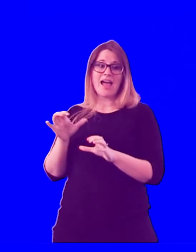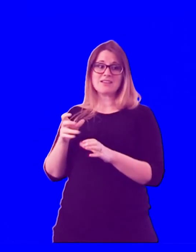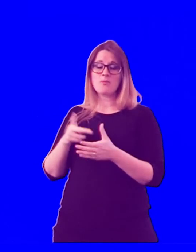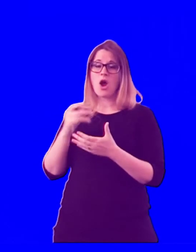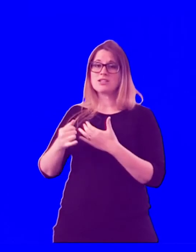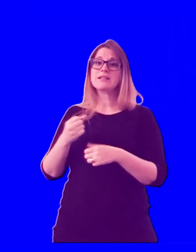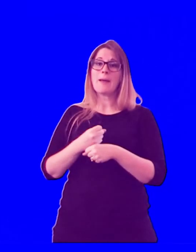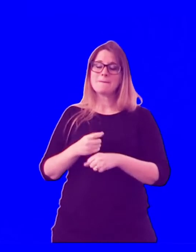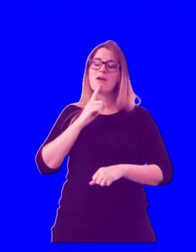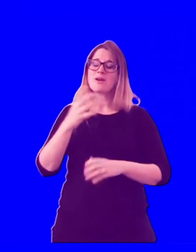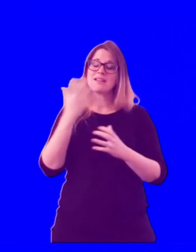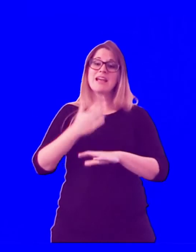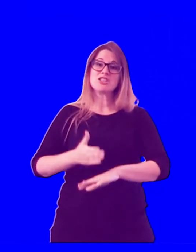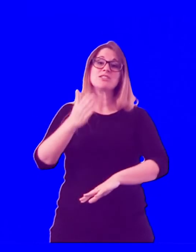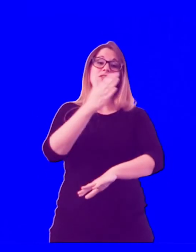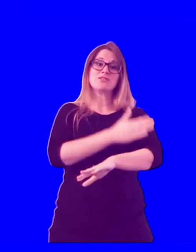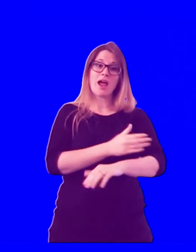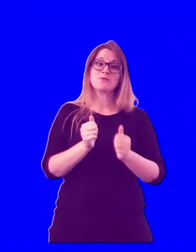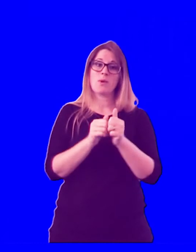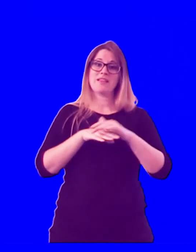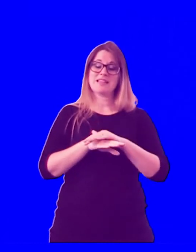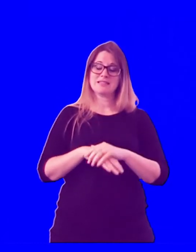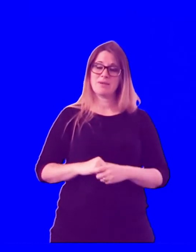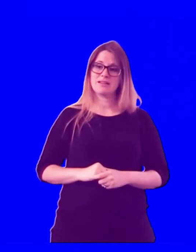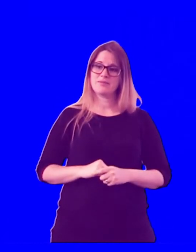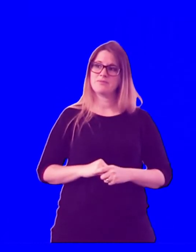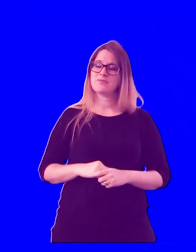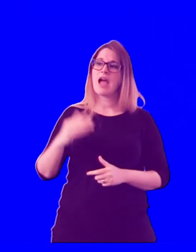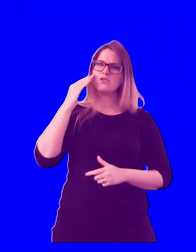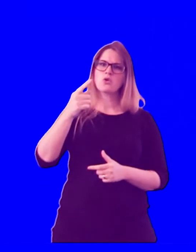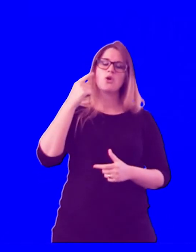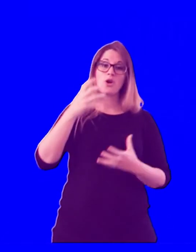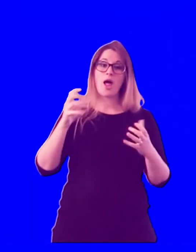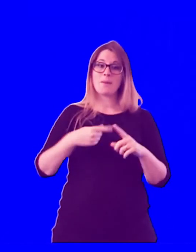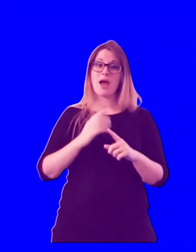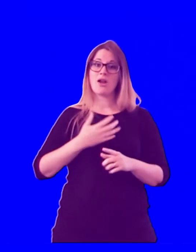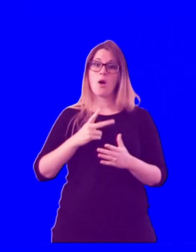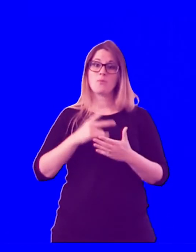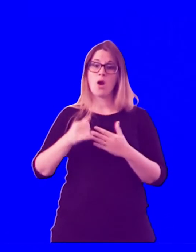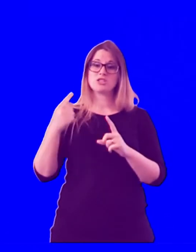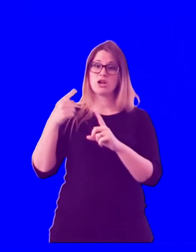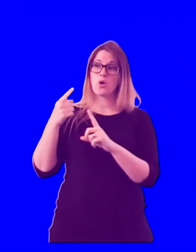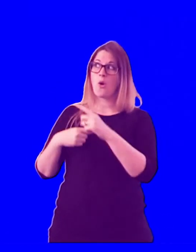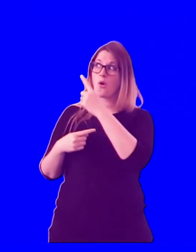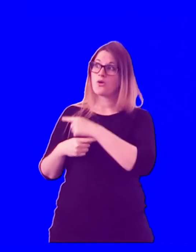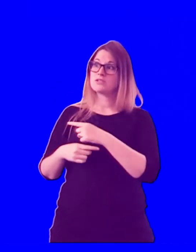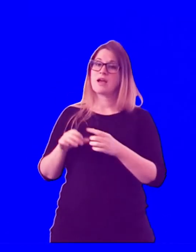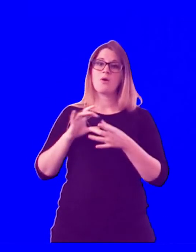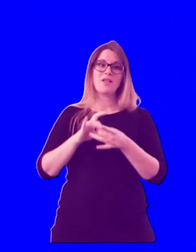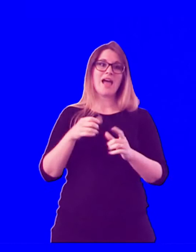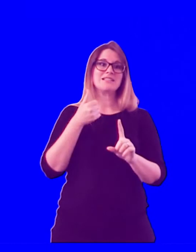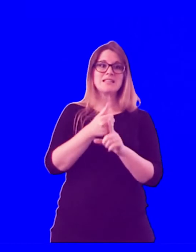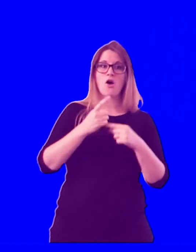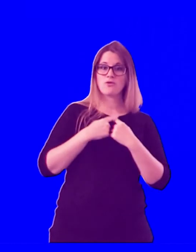make significant strides in addressing accessibility. I know you've heard a lot about our project goals around self-reliance,